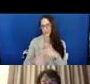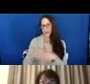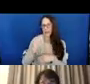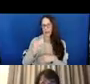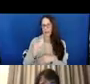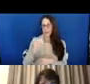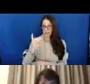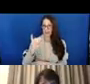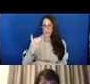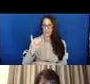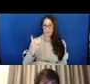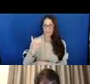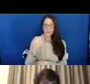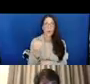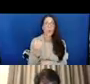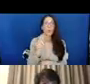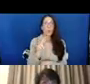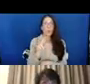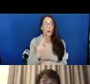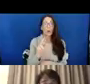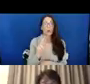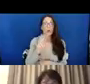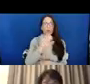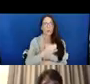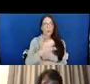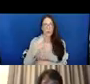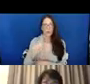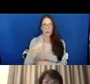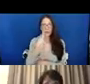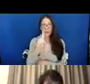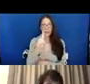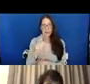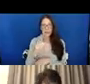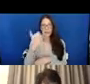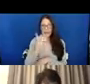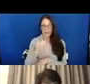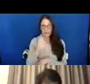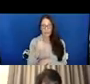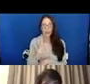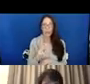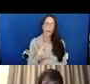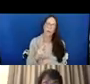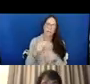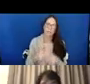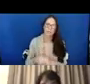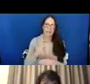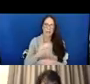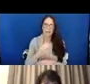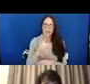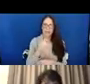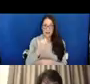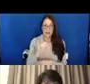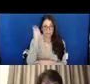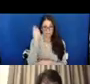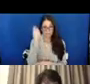and or Social Security Disability Insurance or SSDI benefits as